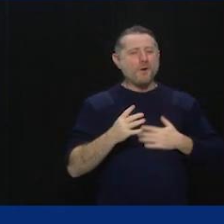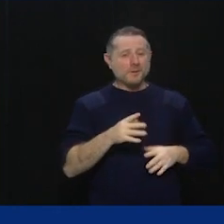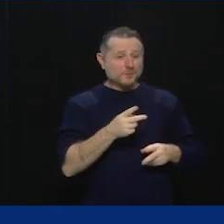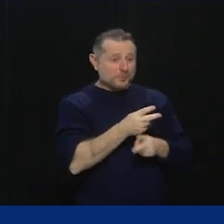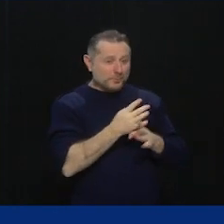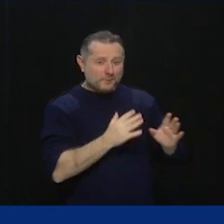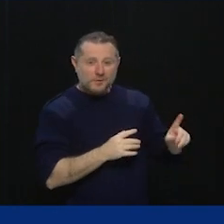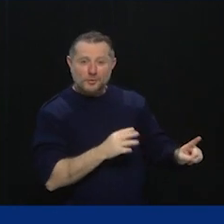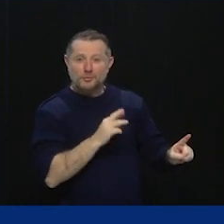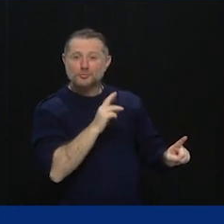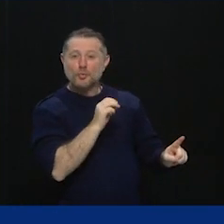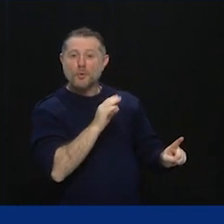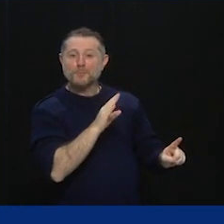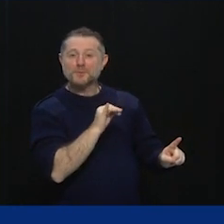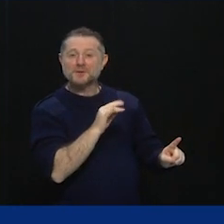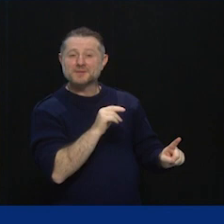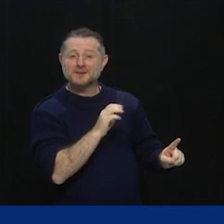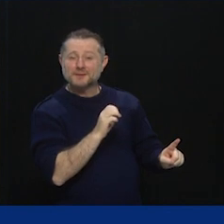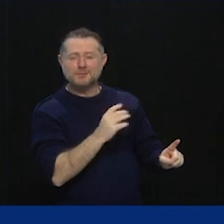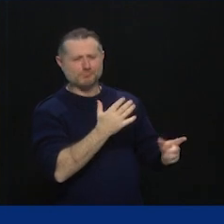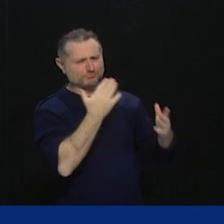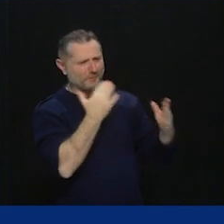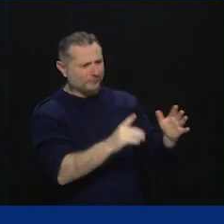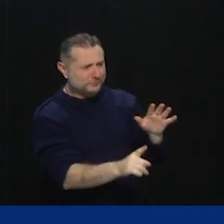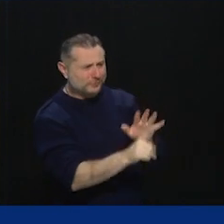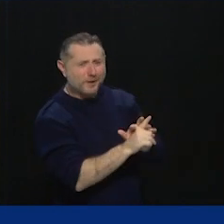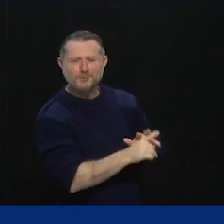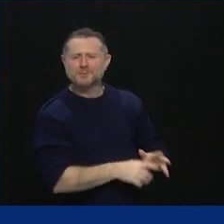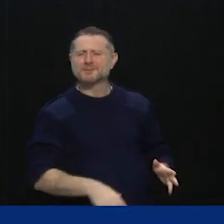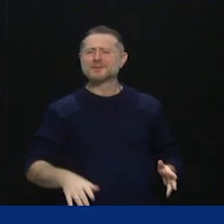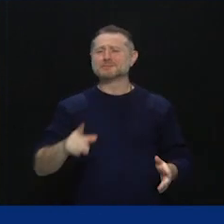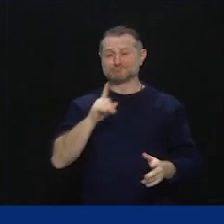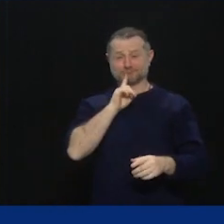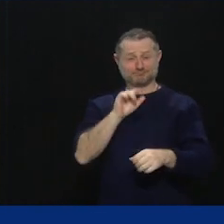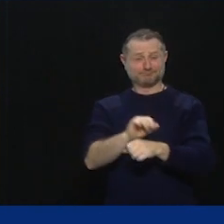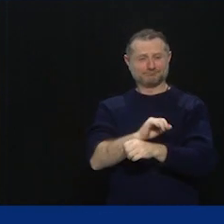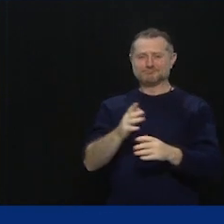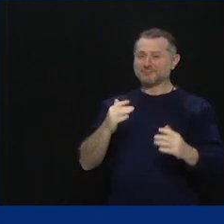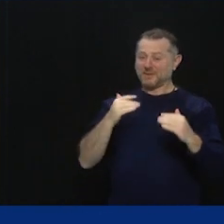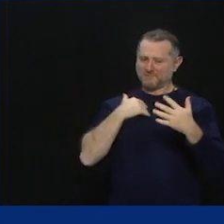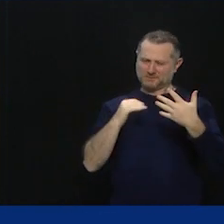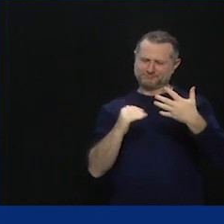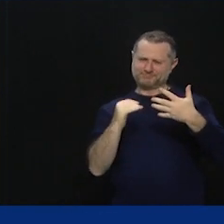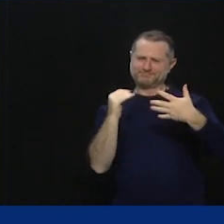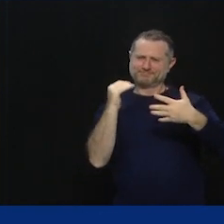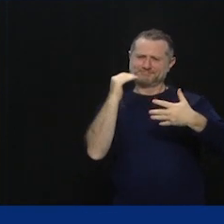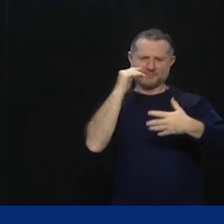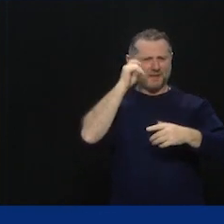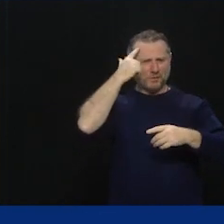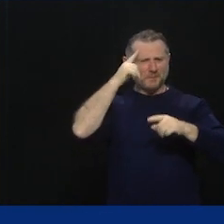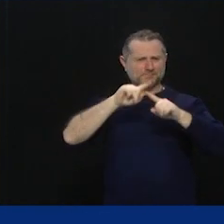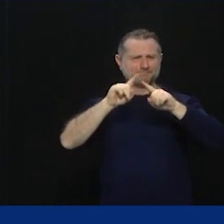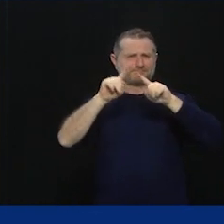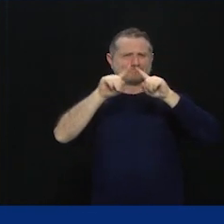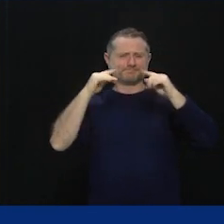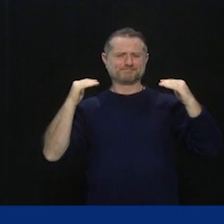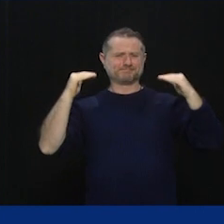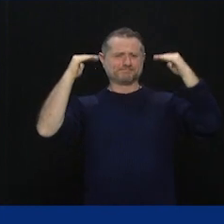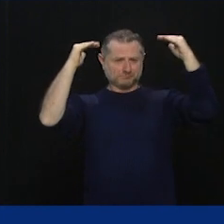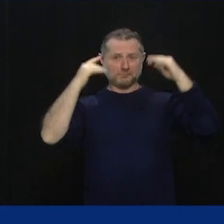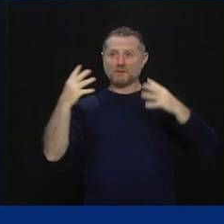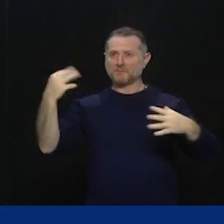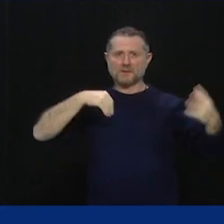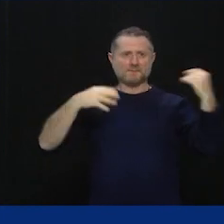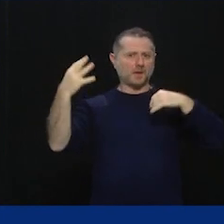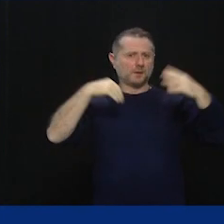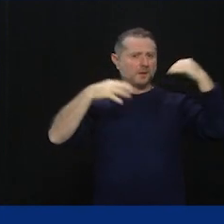single layer of government to make this project happen. And as Bob said, it really took the community to get it started. So